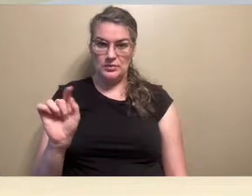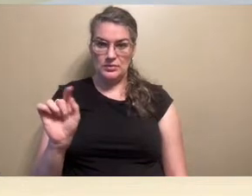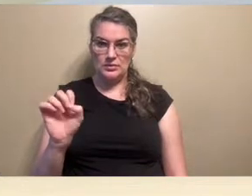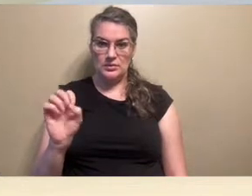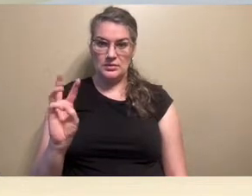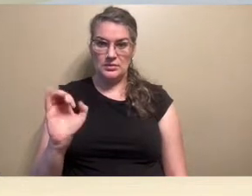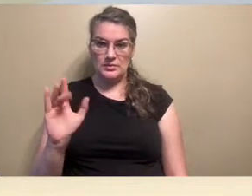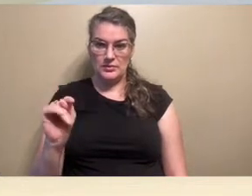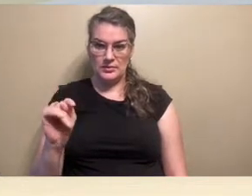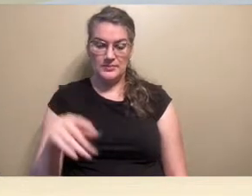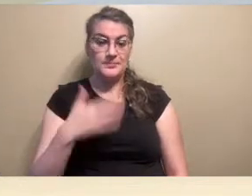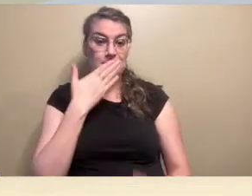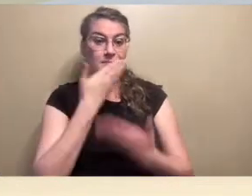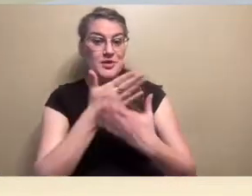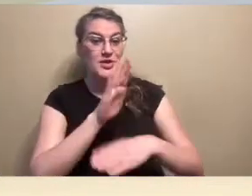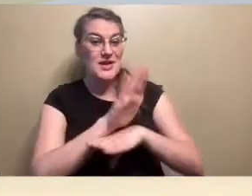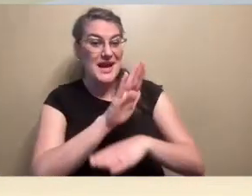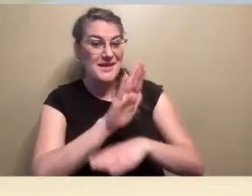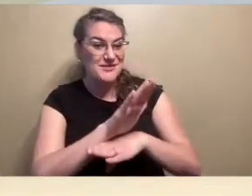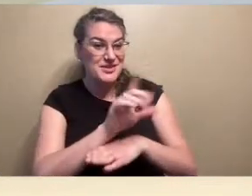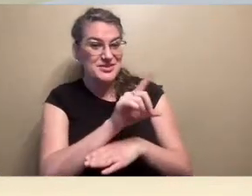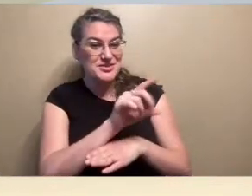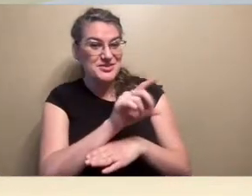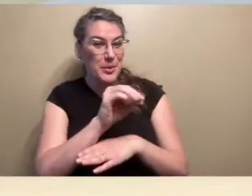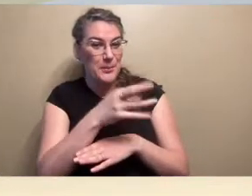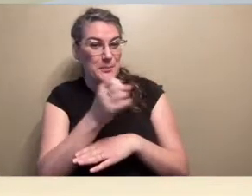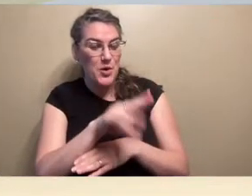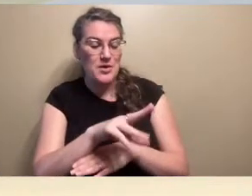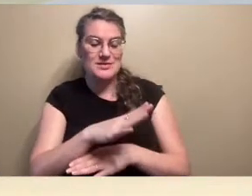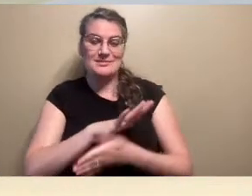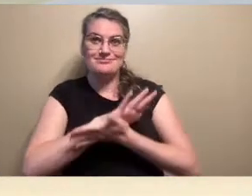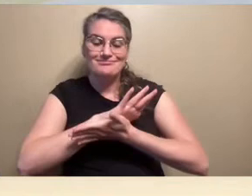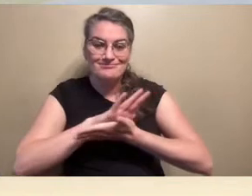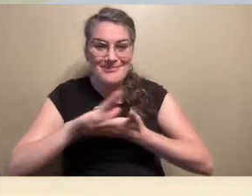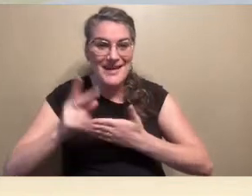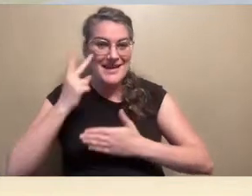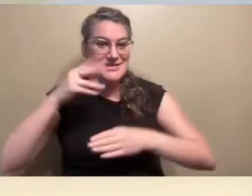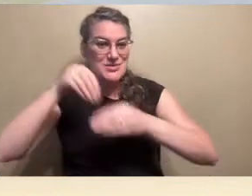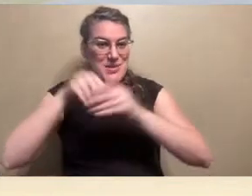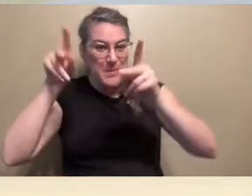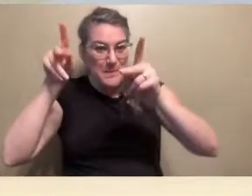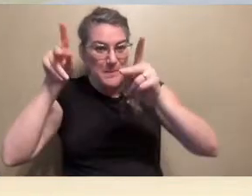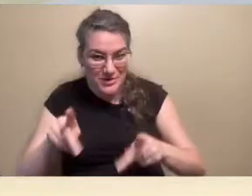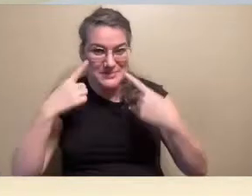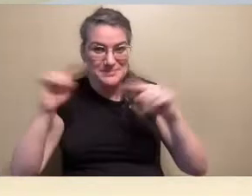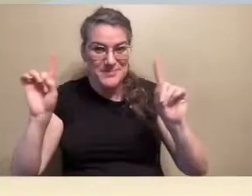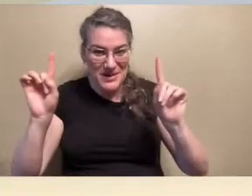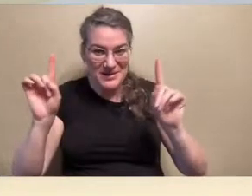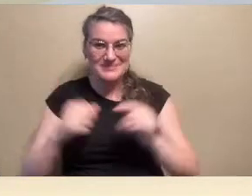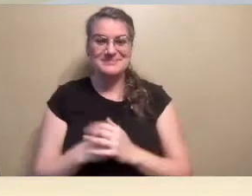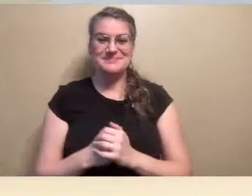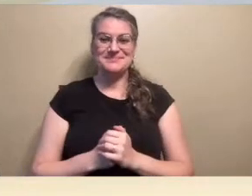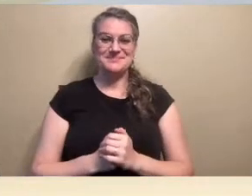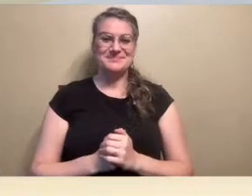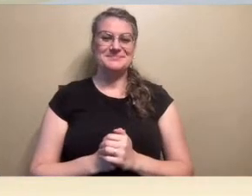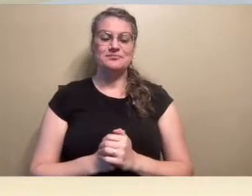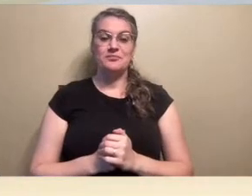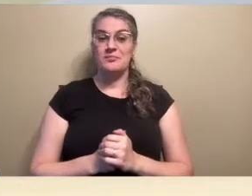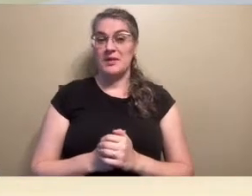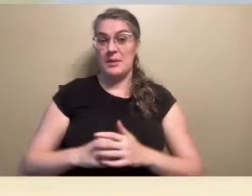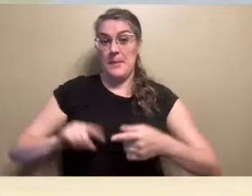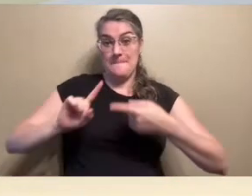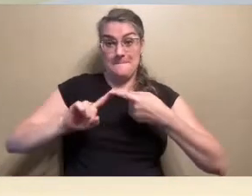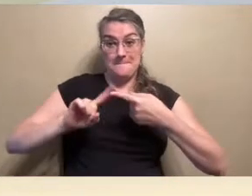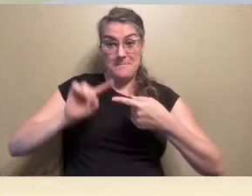Good afternoon, Dr. Morrison. It is a pleasure after all this time to finally see you in person. I guess my first